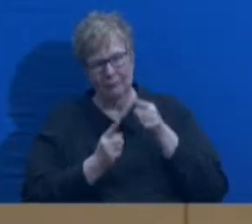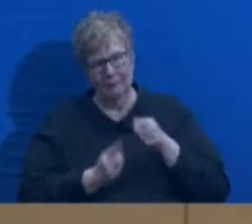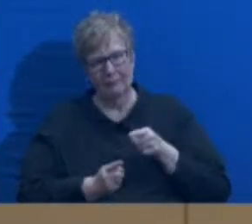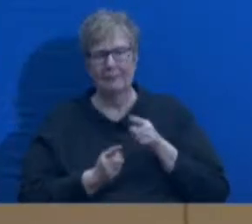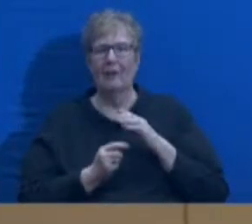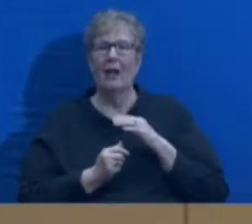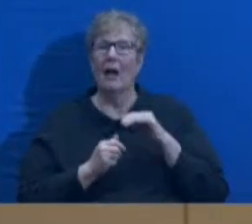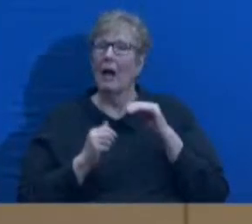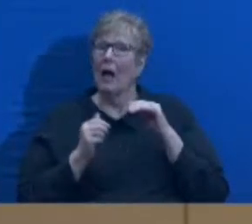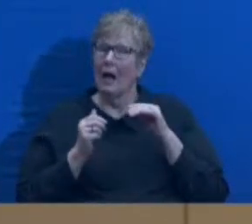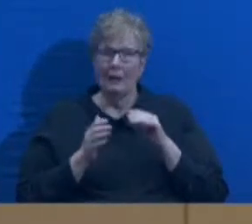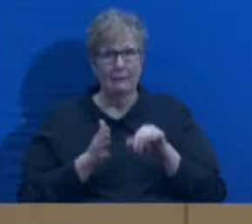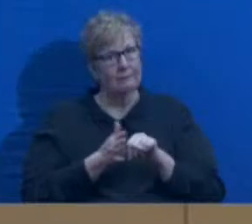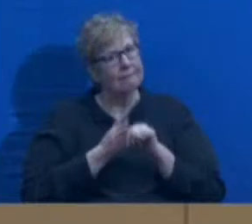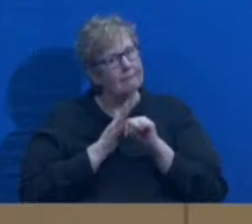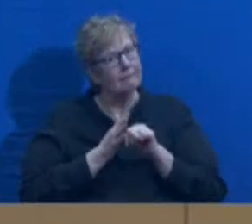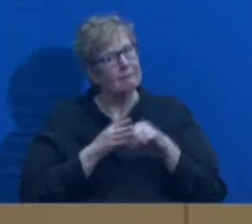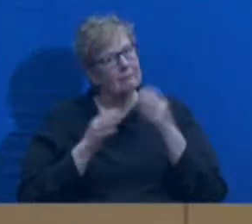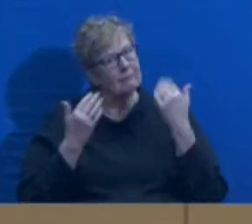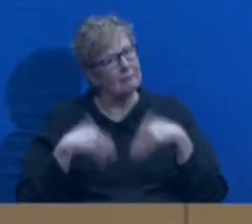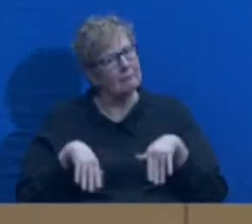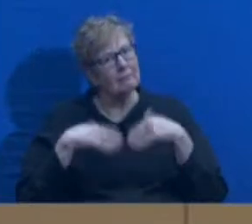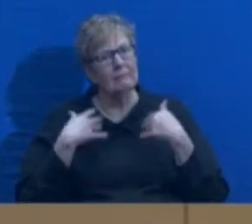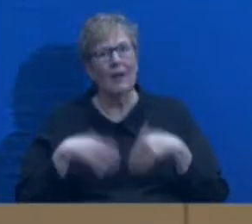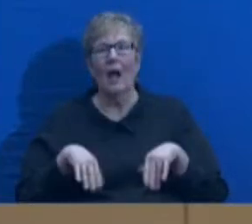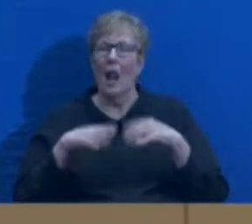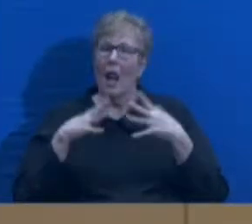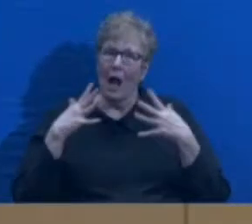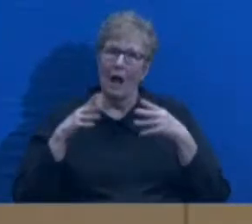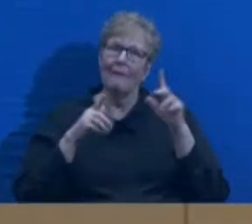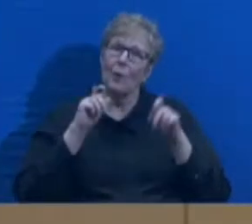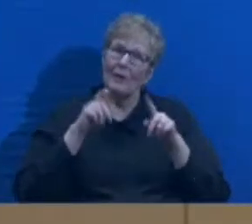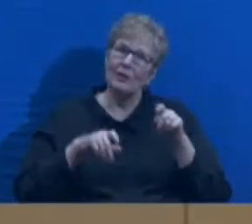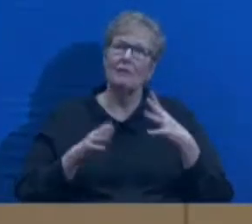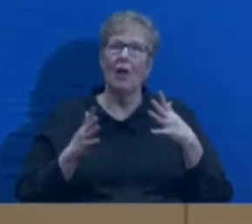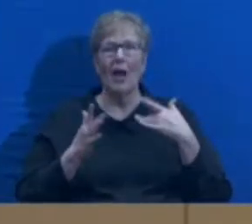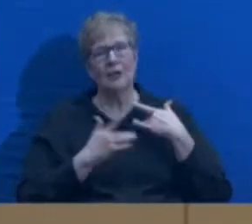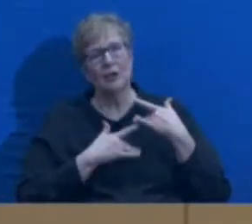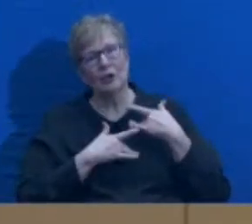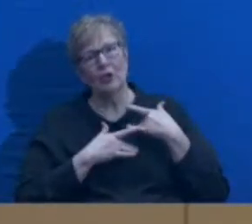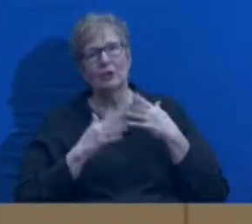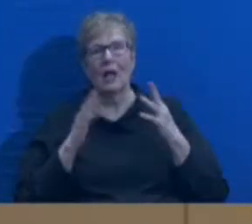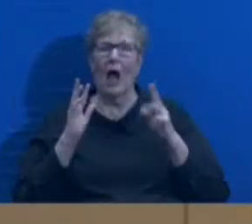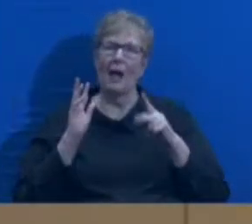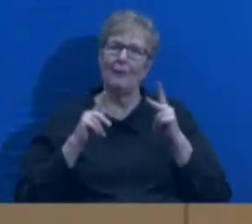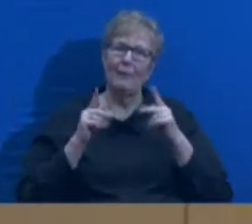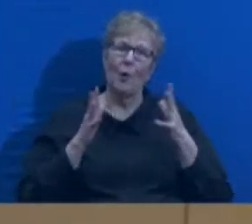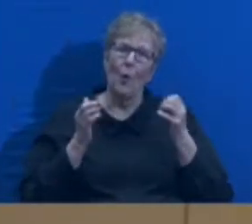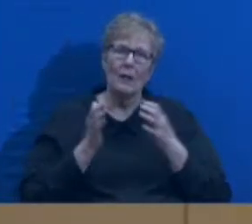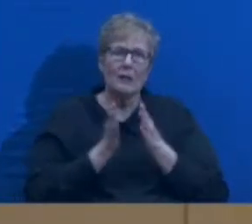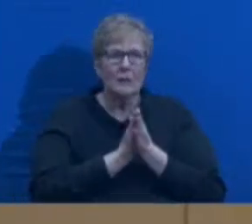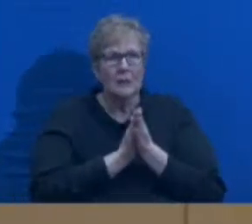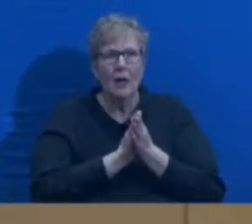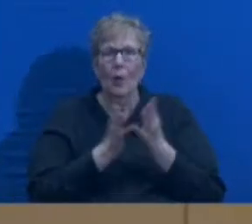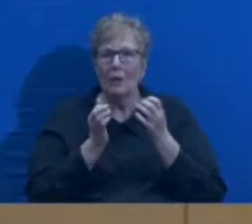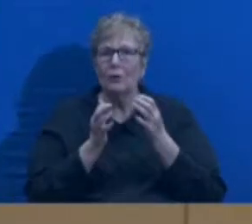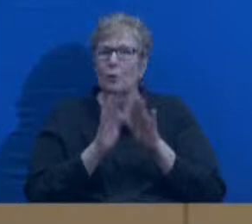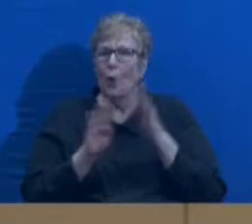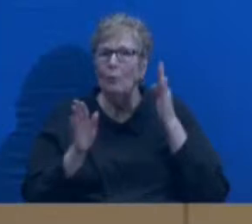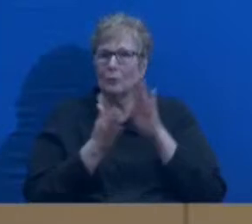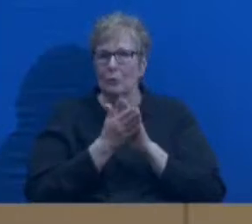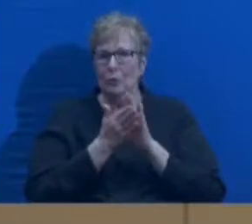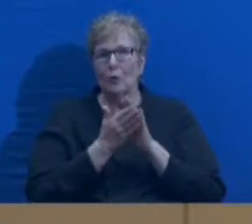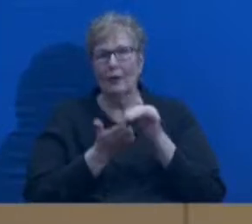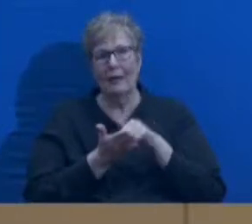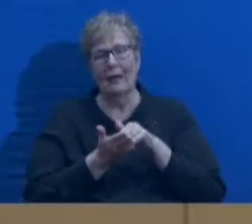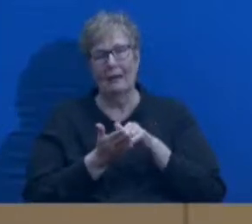to reemphasize there's lots of questions, lots of concerns, lots of interest in reopening in our community.